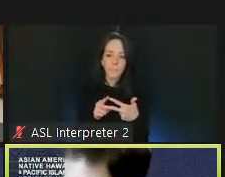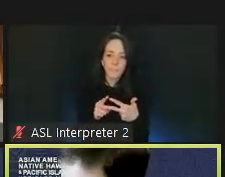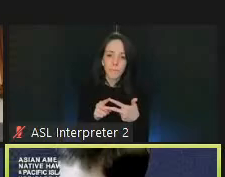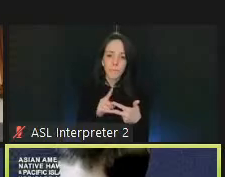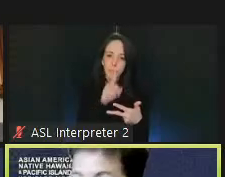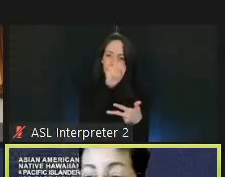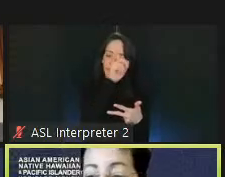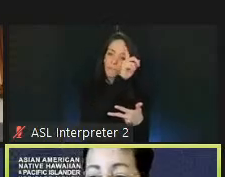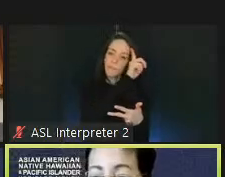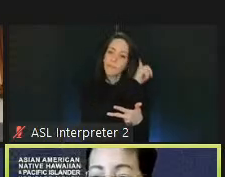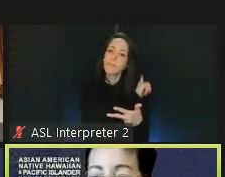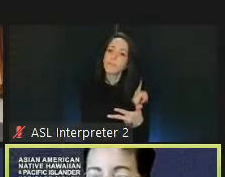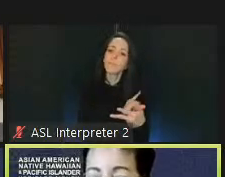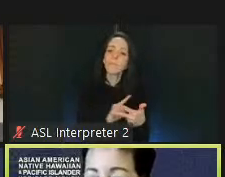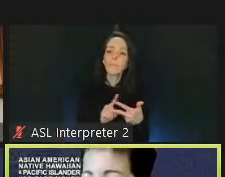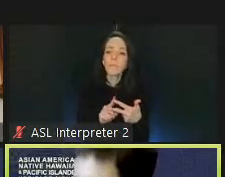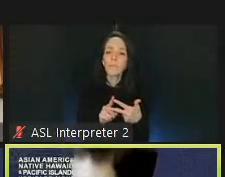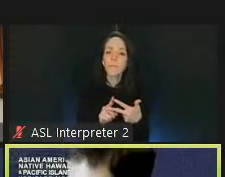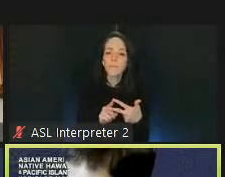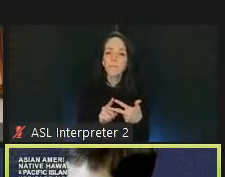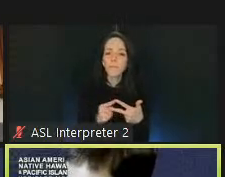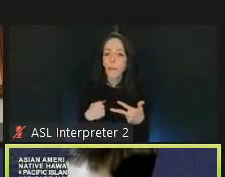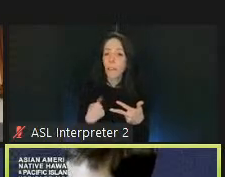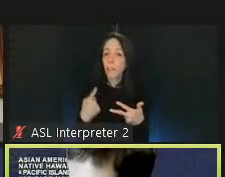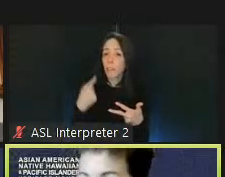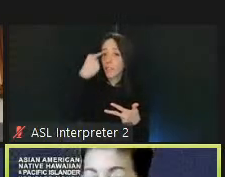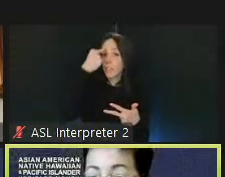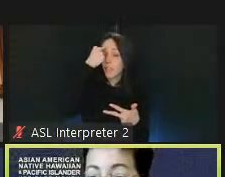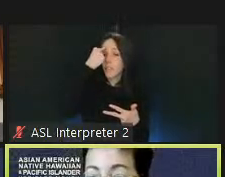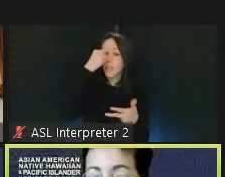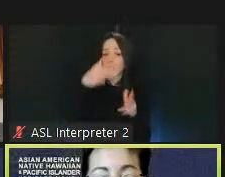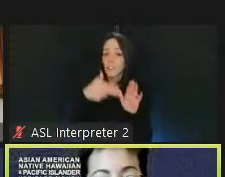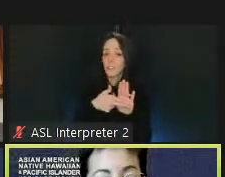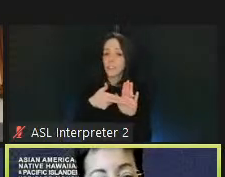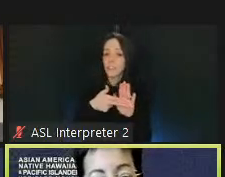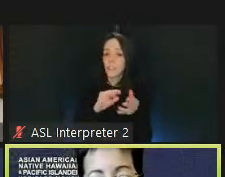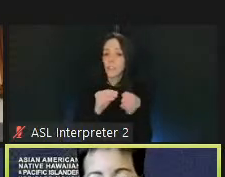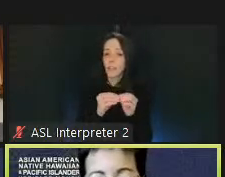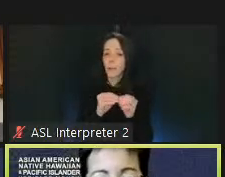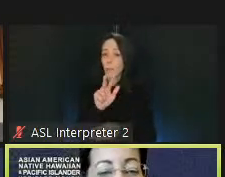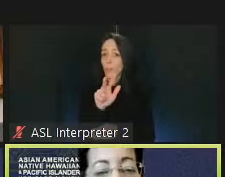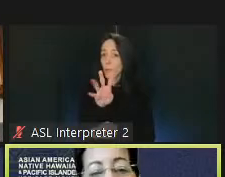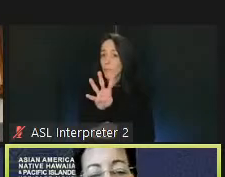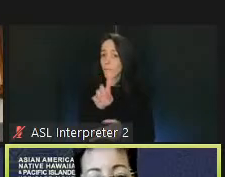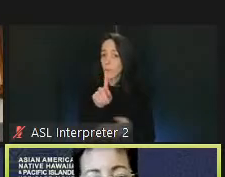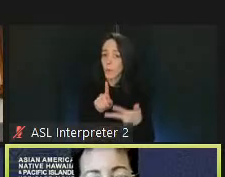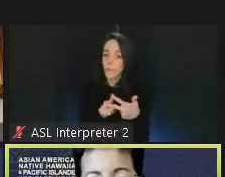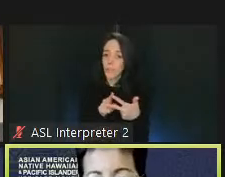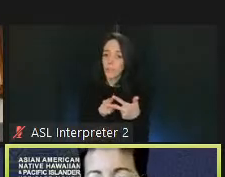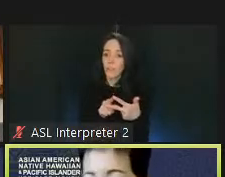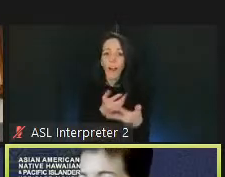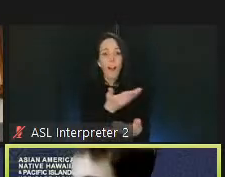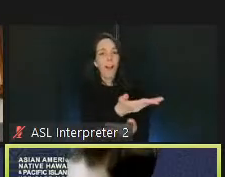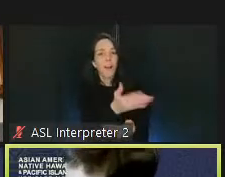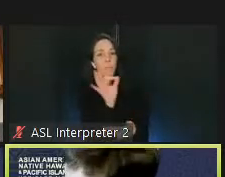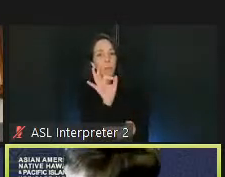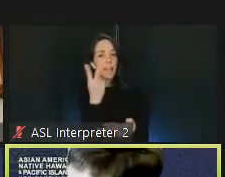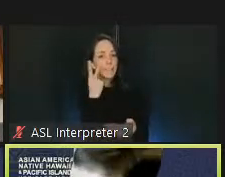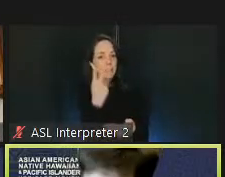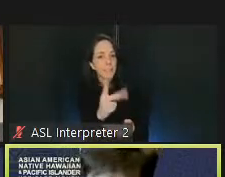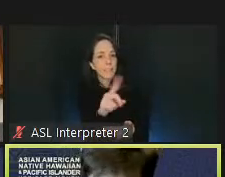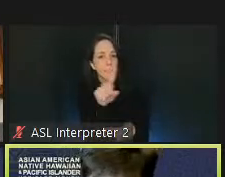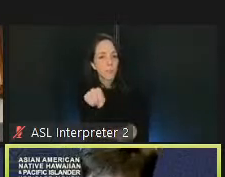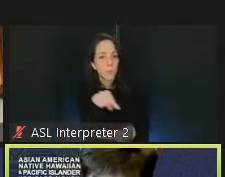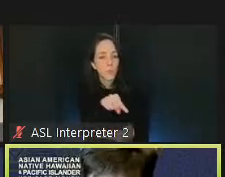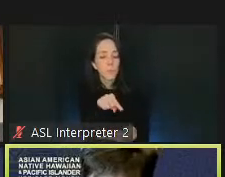to assume, since I didn't make note of it, that juvenile is on slide 34. Aha, yes, there we go.